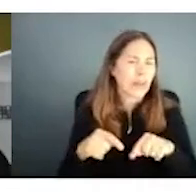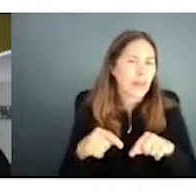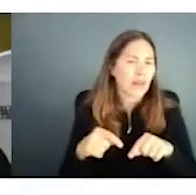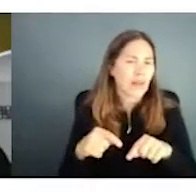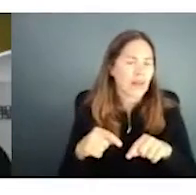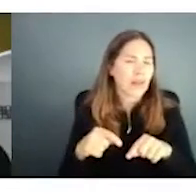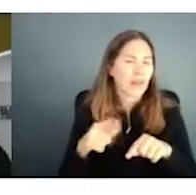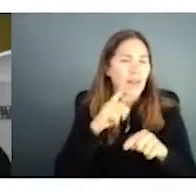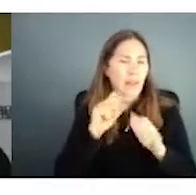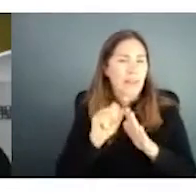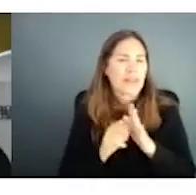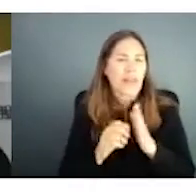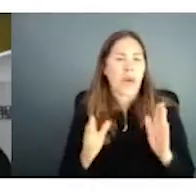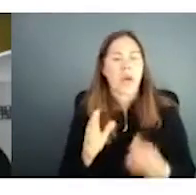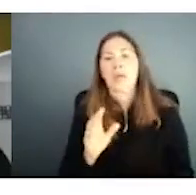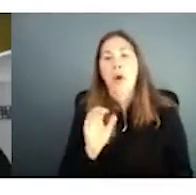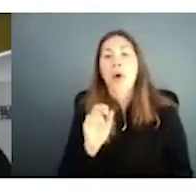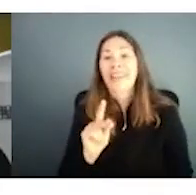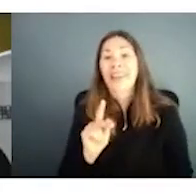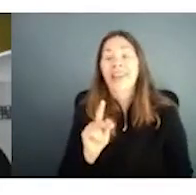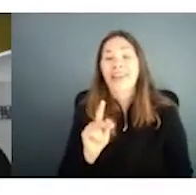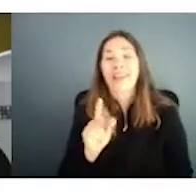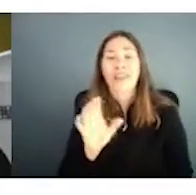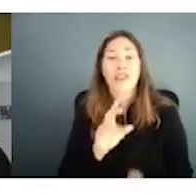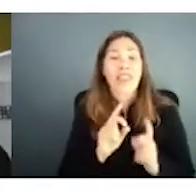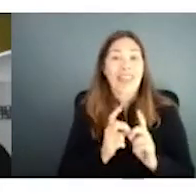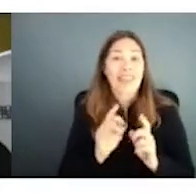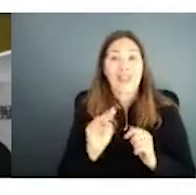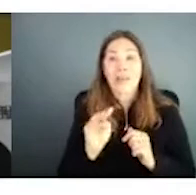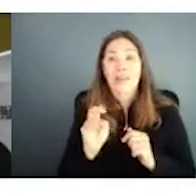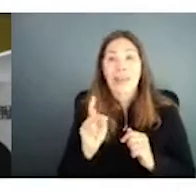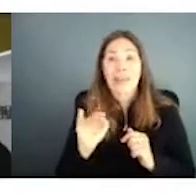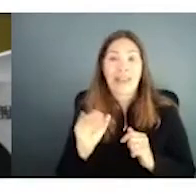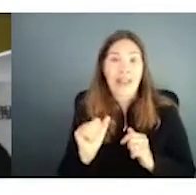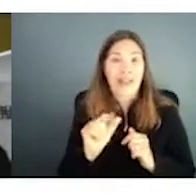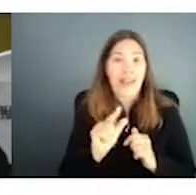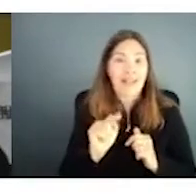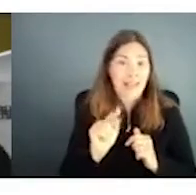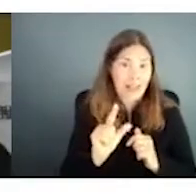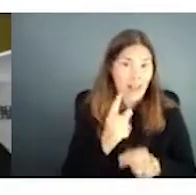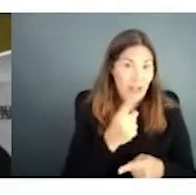statewide. Okay, so you were doing the digital media LCO, right, Rebecca?